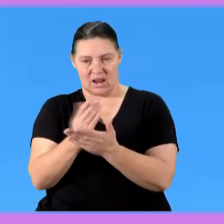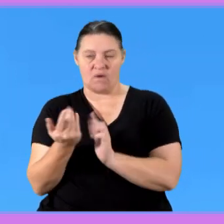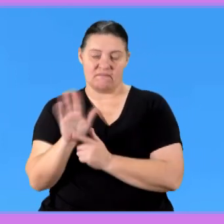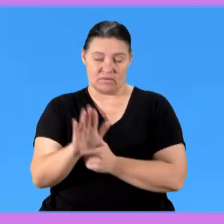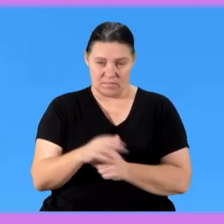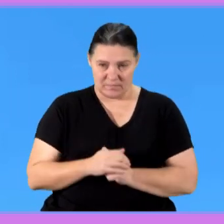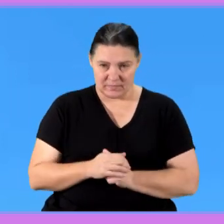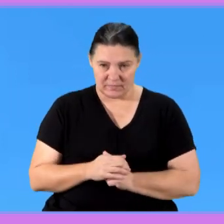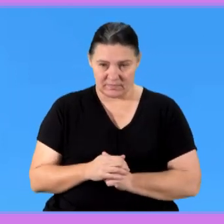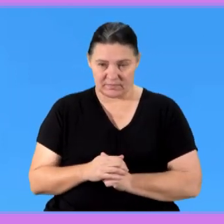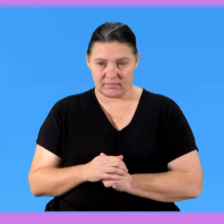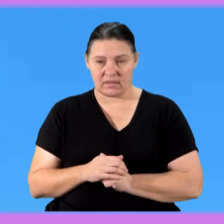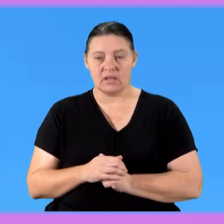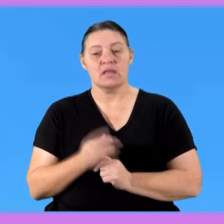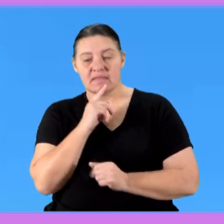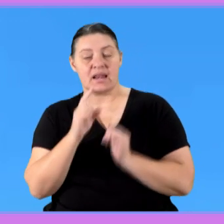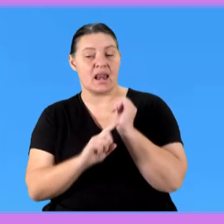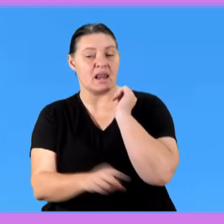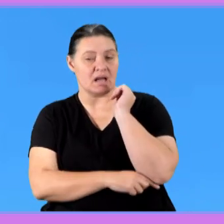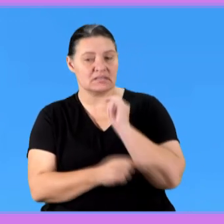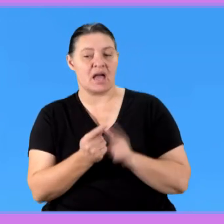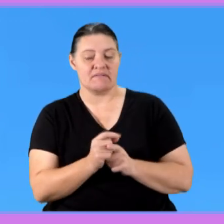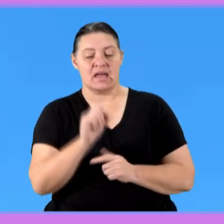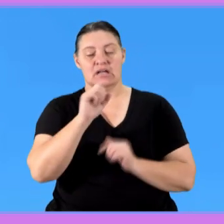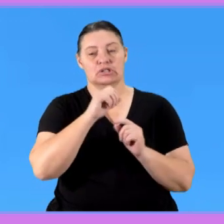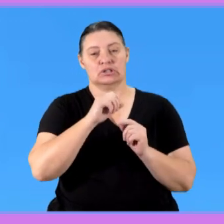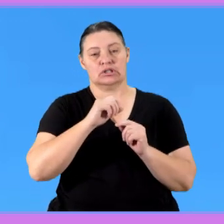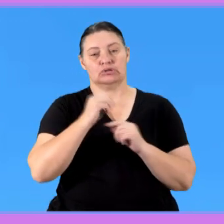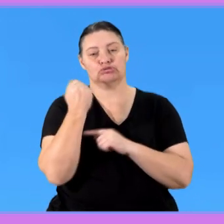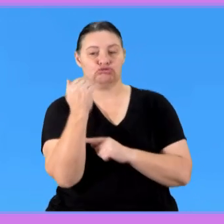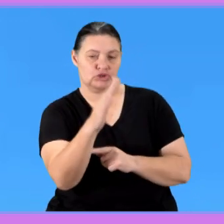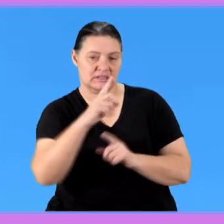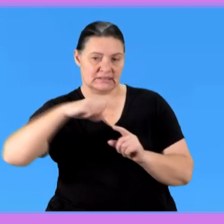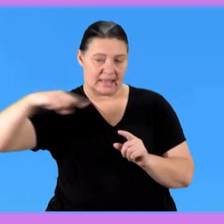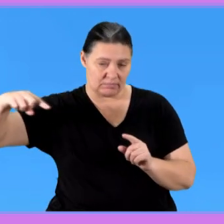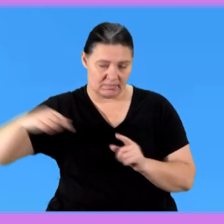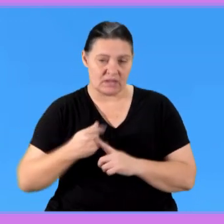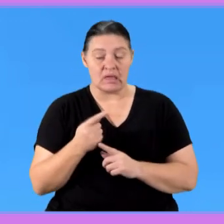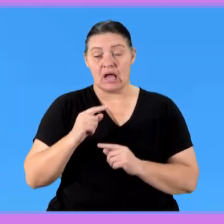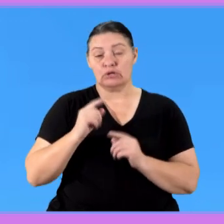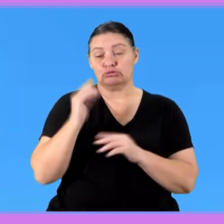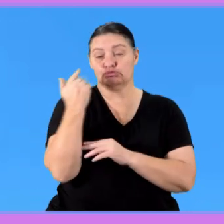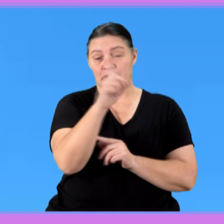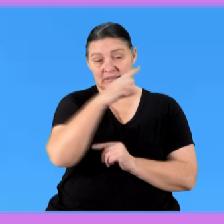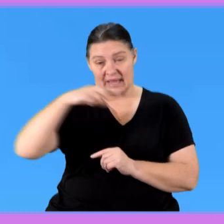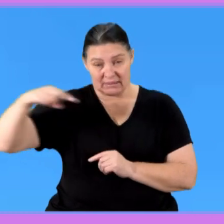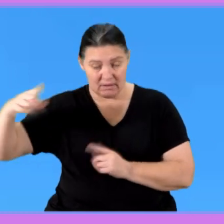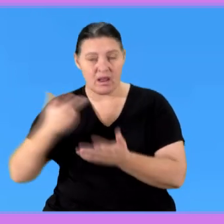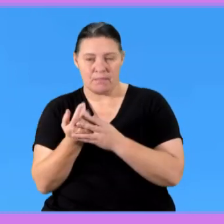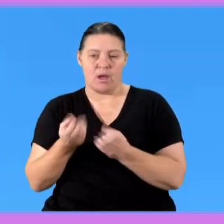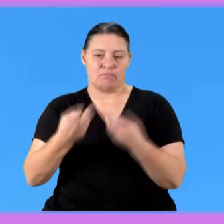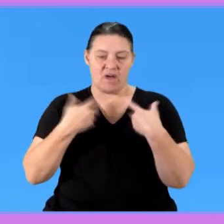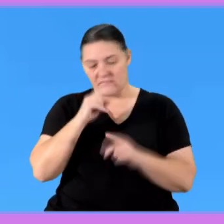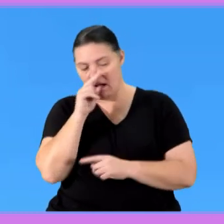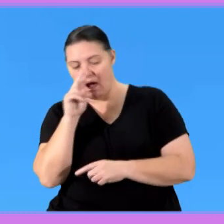middle of the table. And then lastly, we looked at a tree diagram, where we indicated that a tree diagram provides